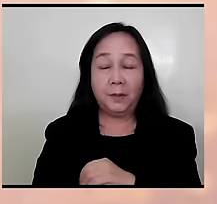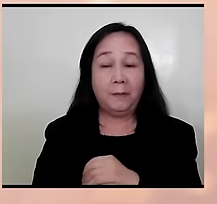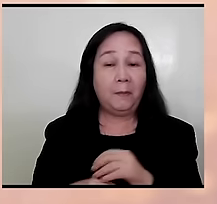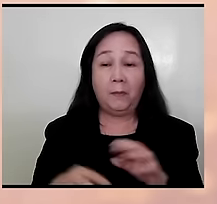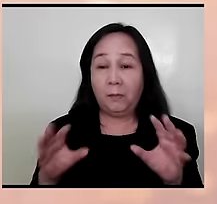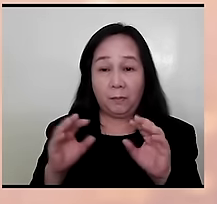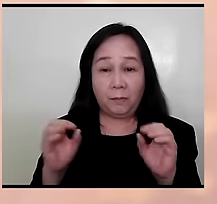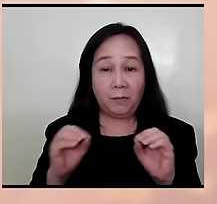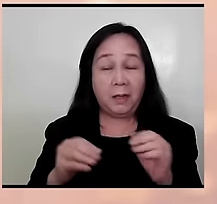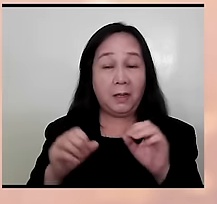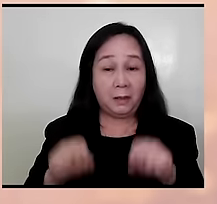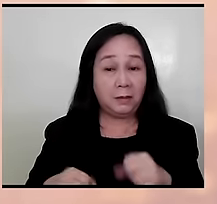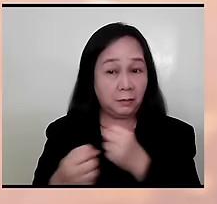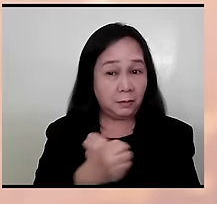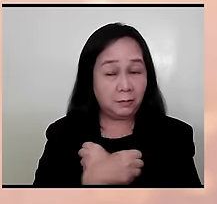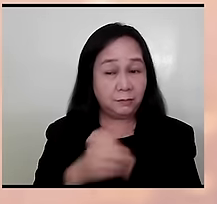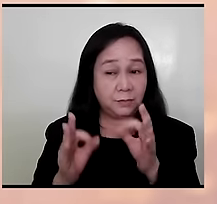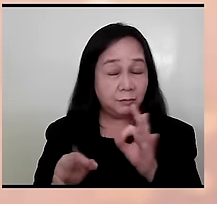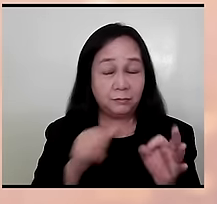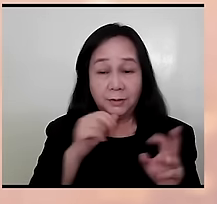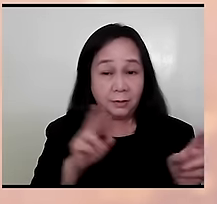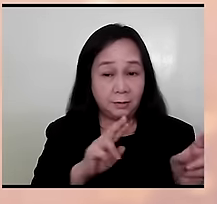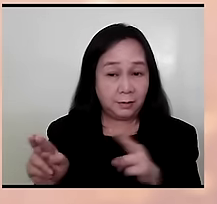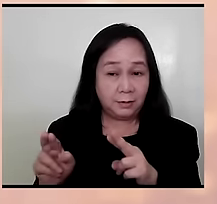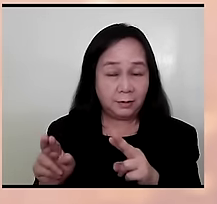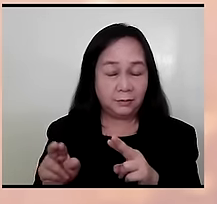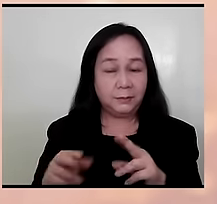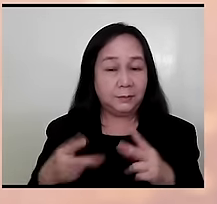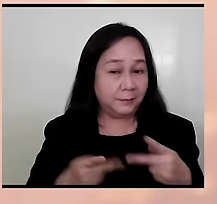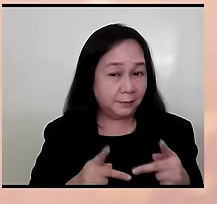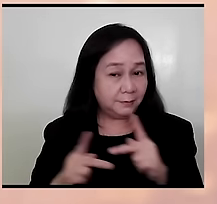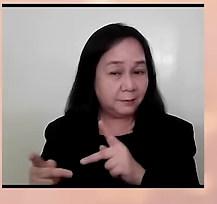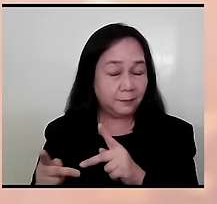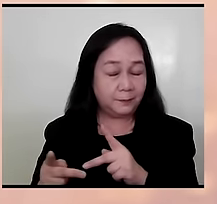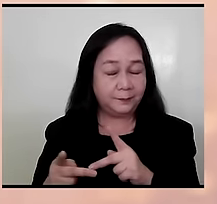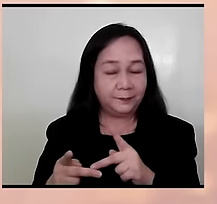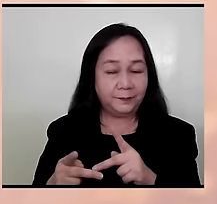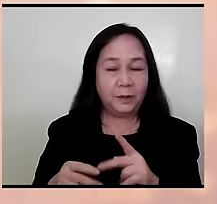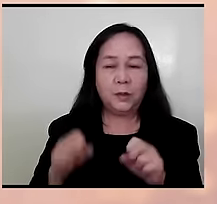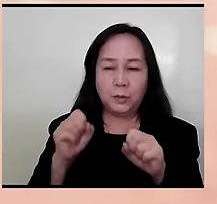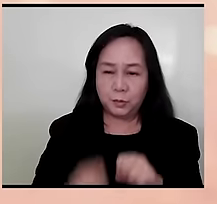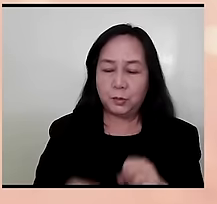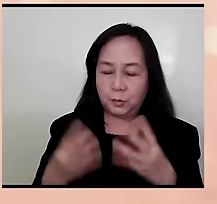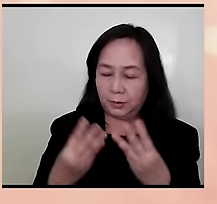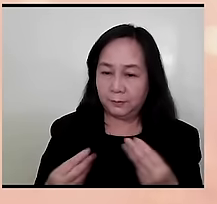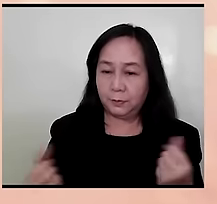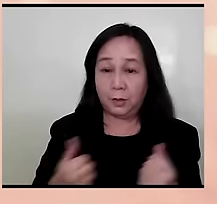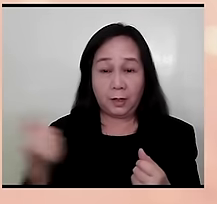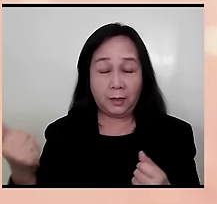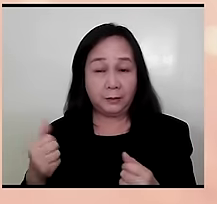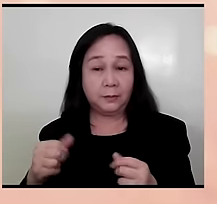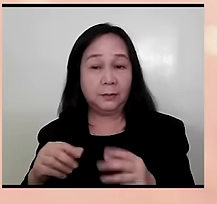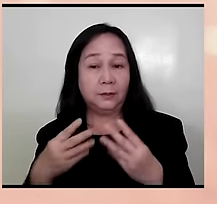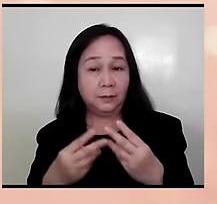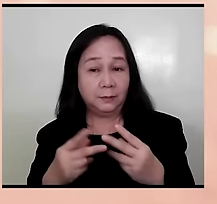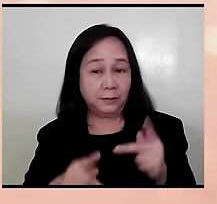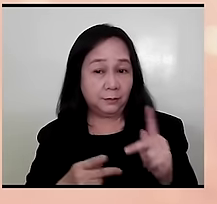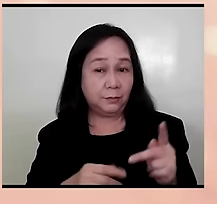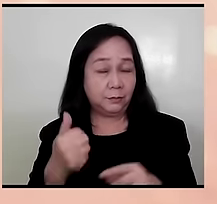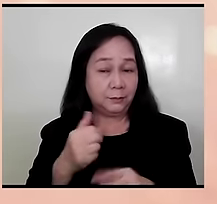wounded in order to heal the wounds of others. In the Gospel for